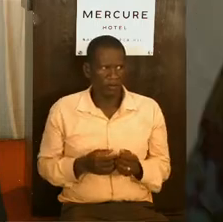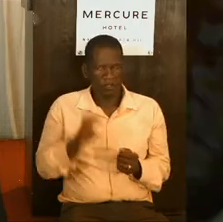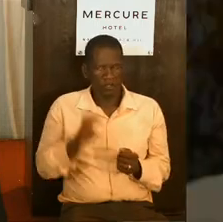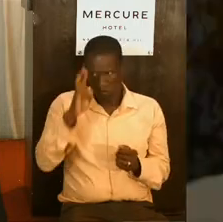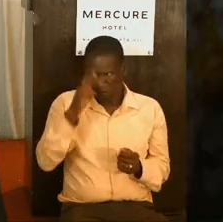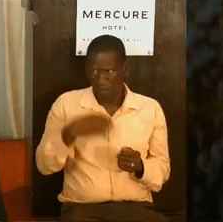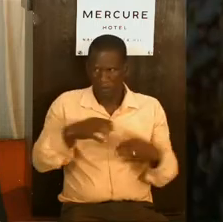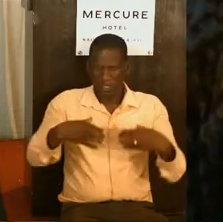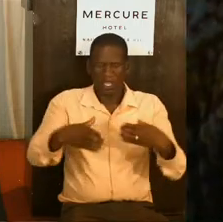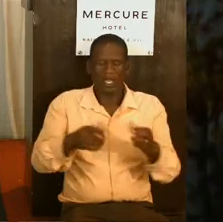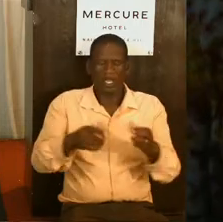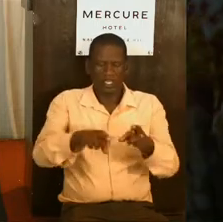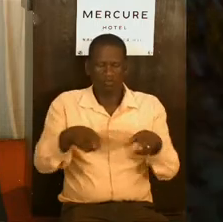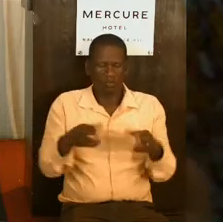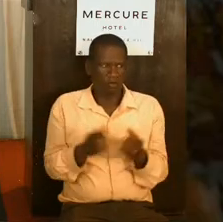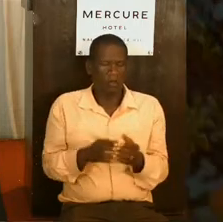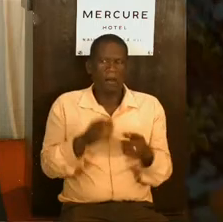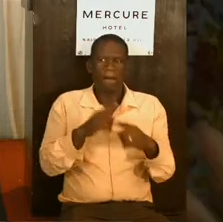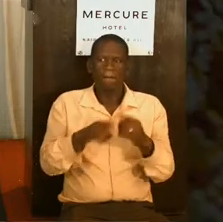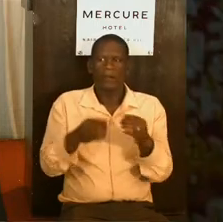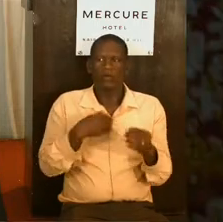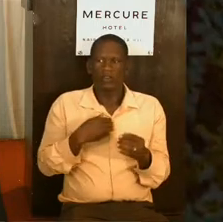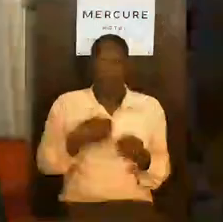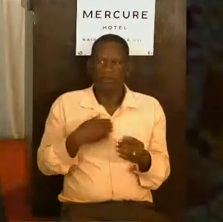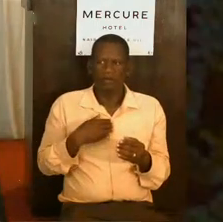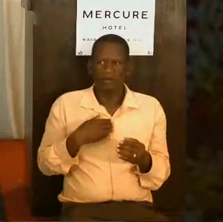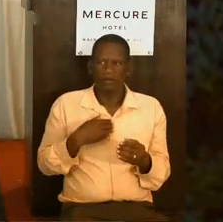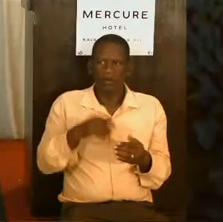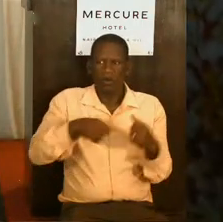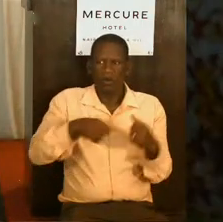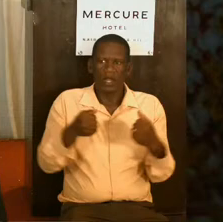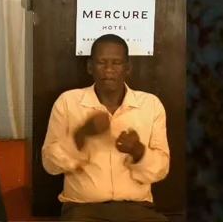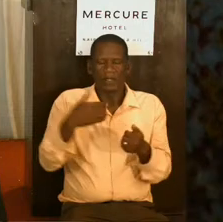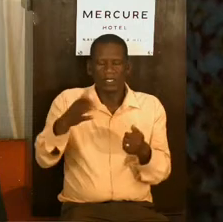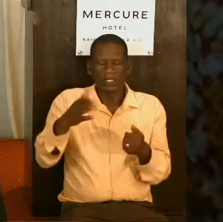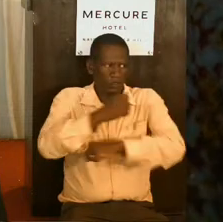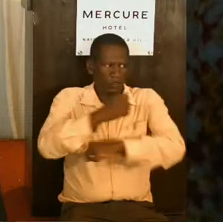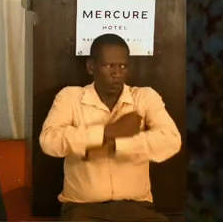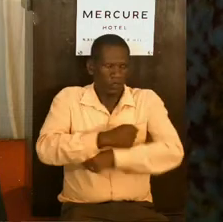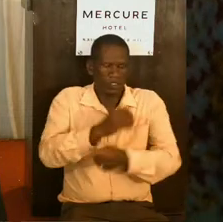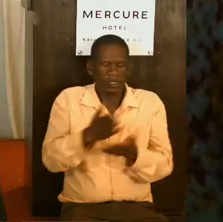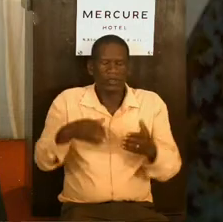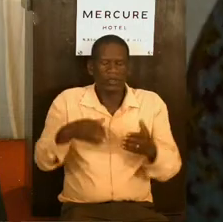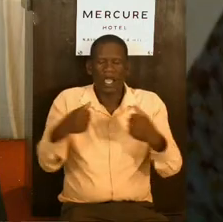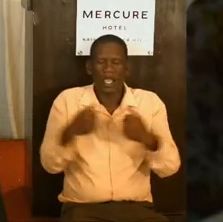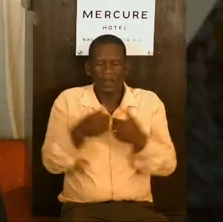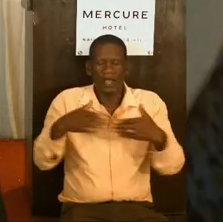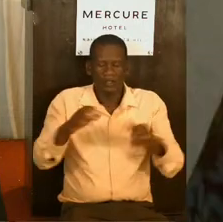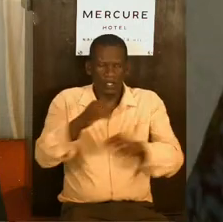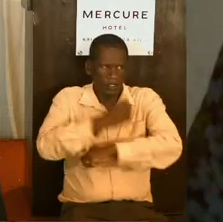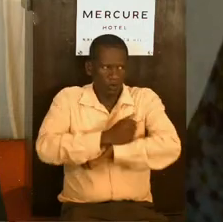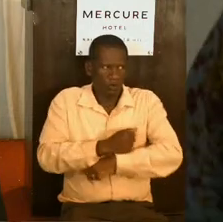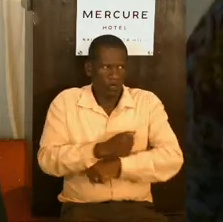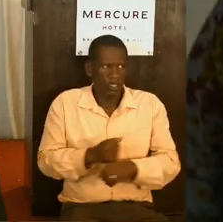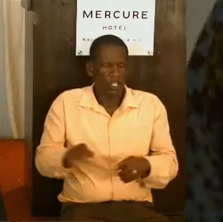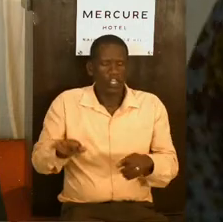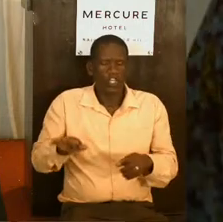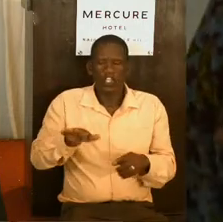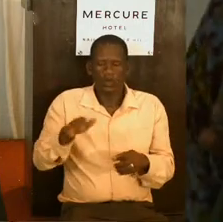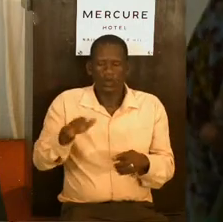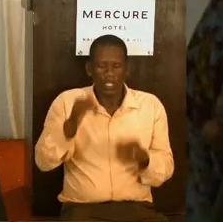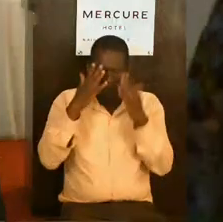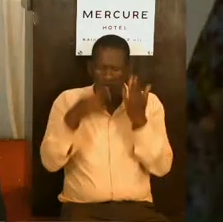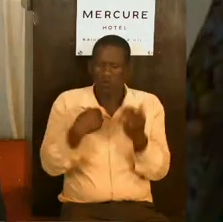the classroom but there's the indication that happens outside the school and it shows you in the morning who